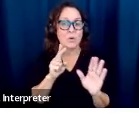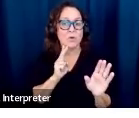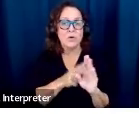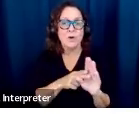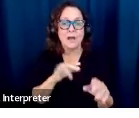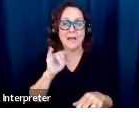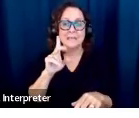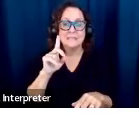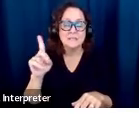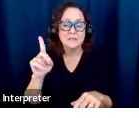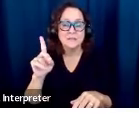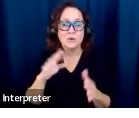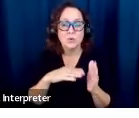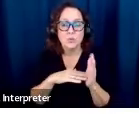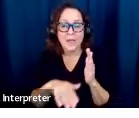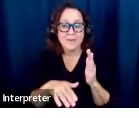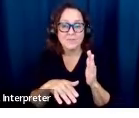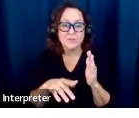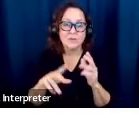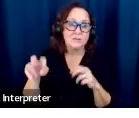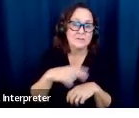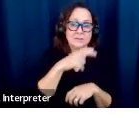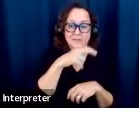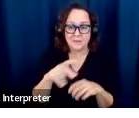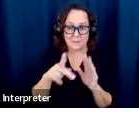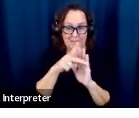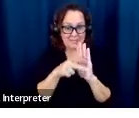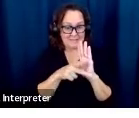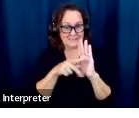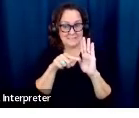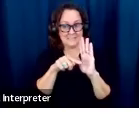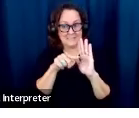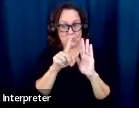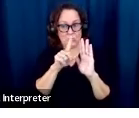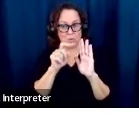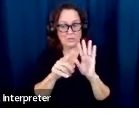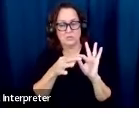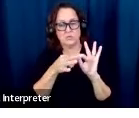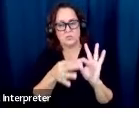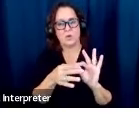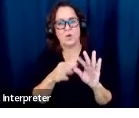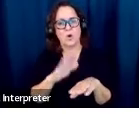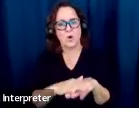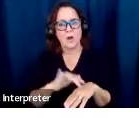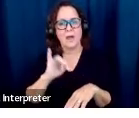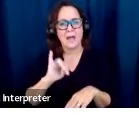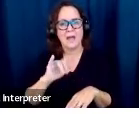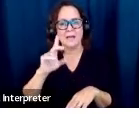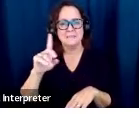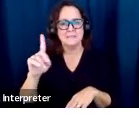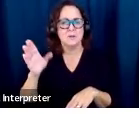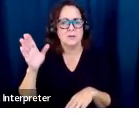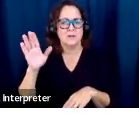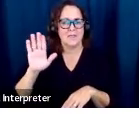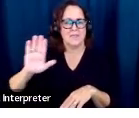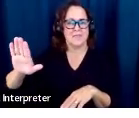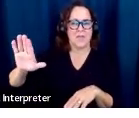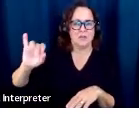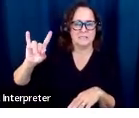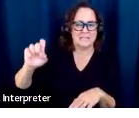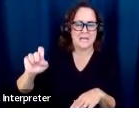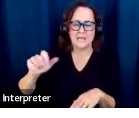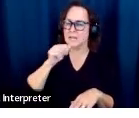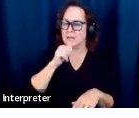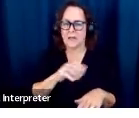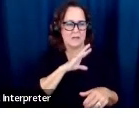IDD waiver from the CSW or from anywhere else are questions that are addressed on the IDD waiver side of things. So these aren't directly a